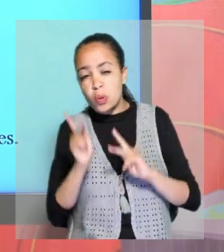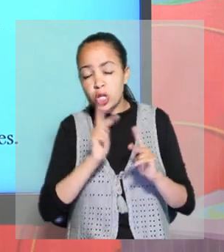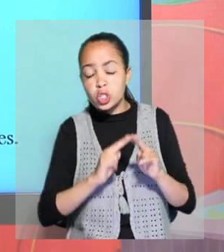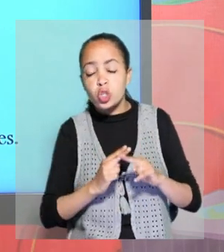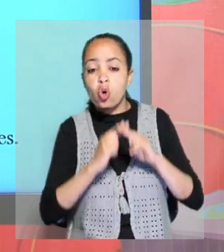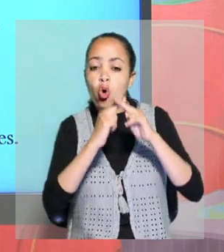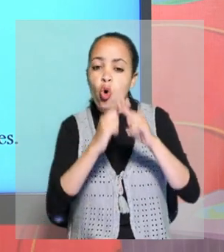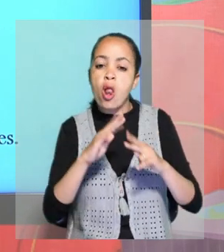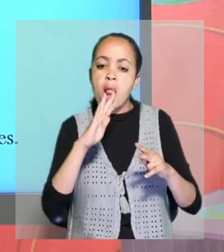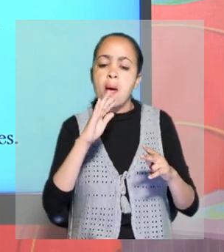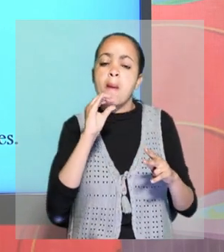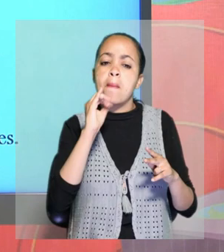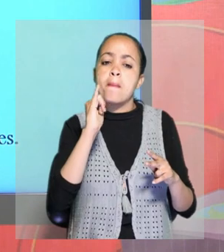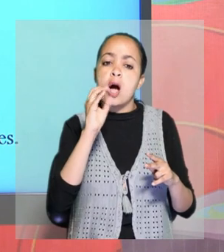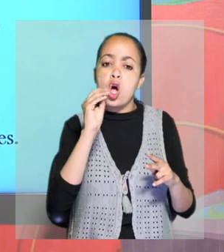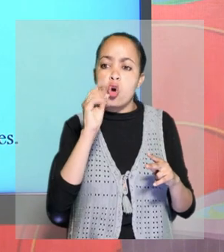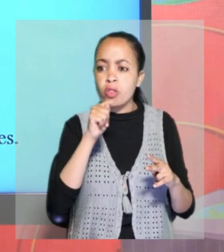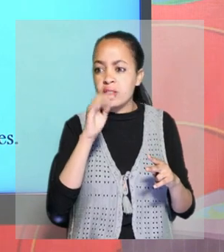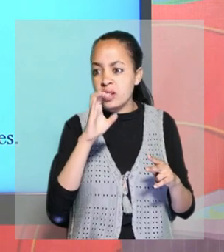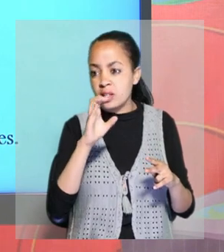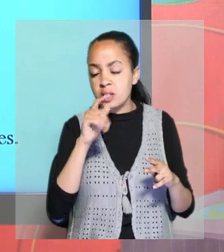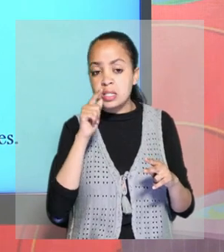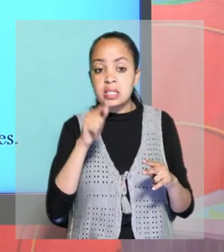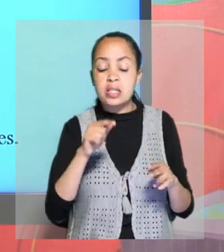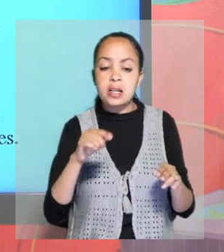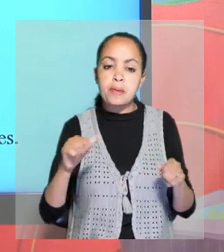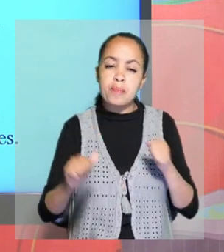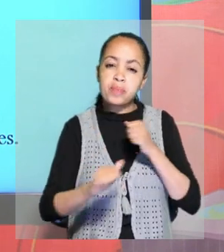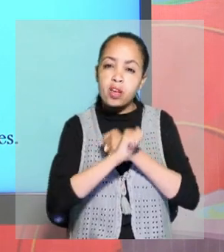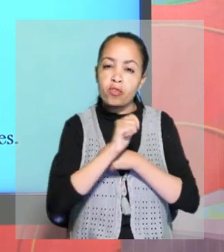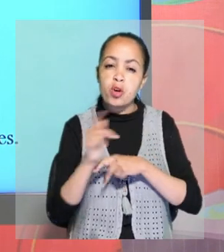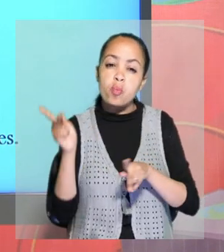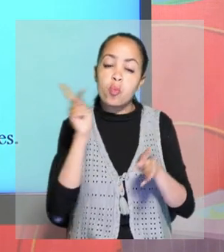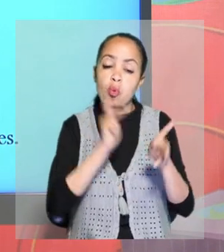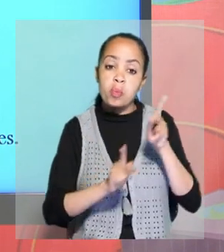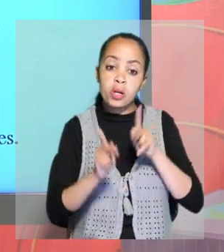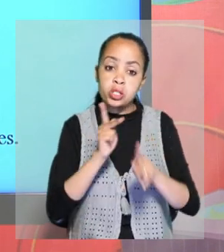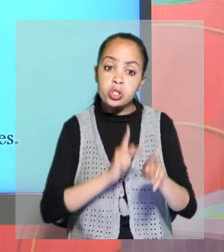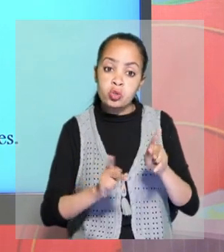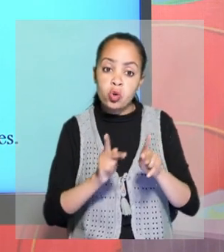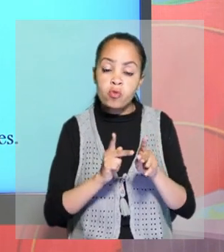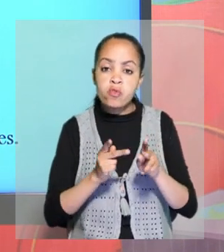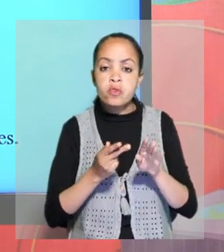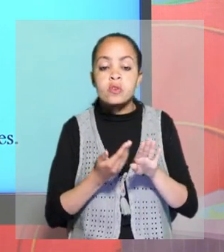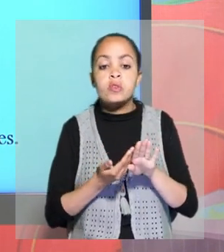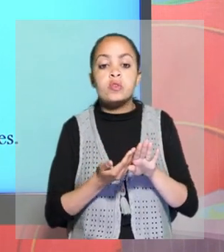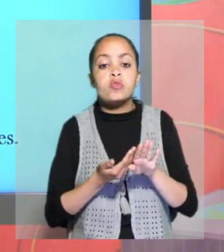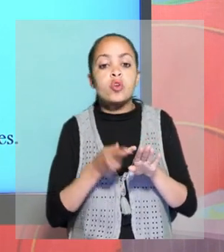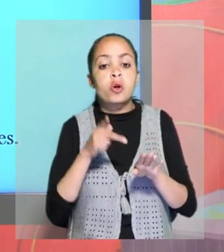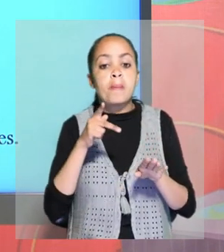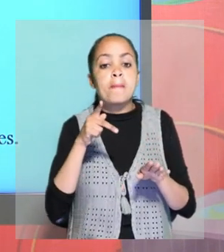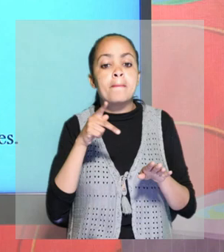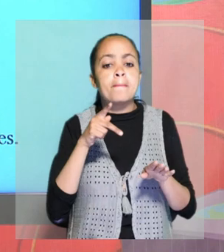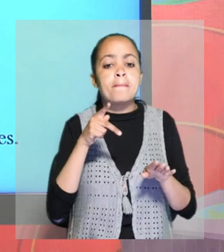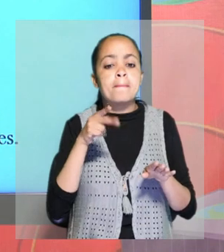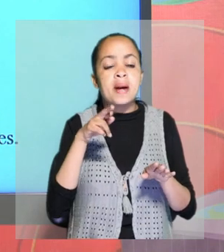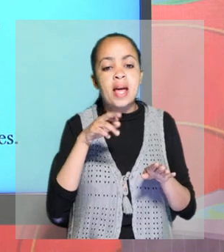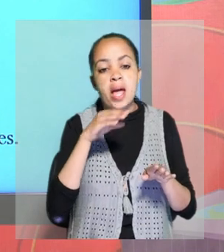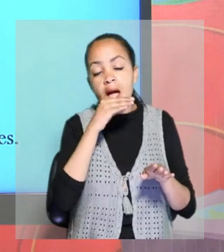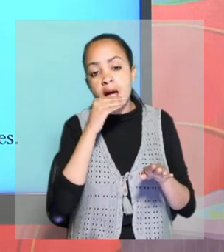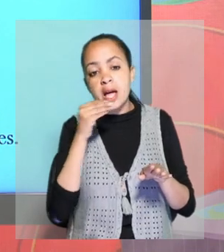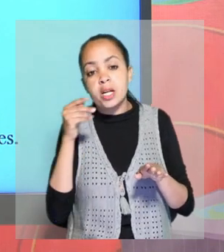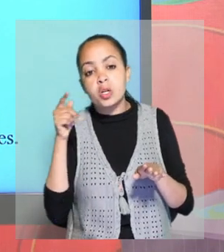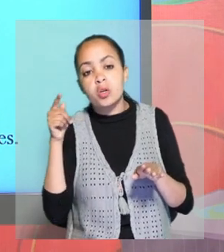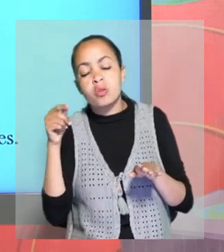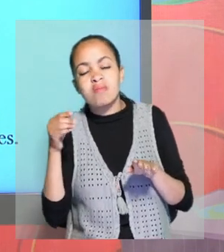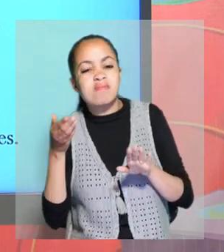biotic factor. For example, the effect of population of predator over a prey. When